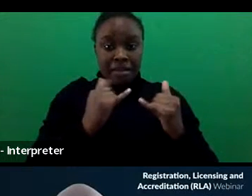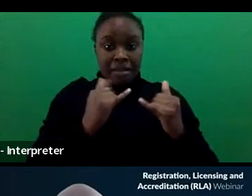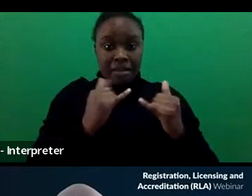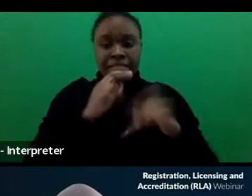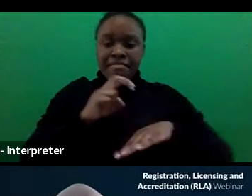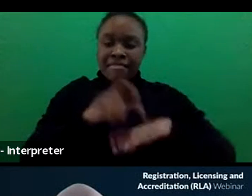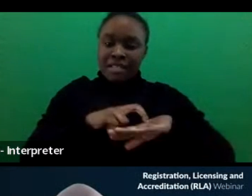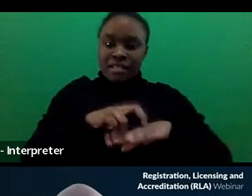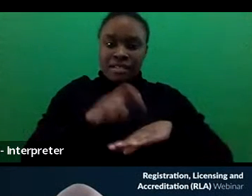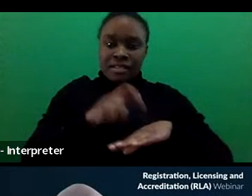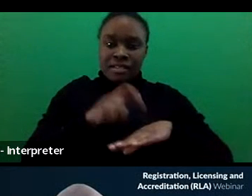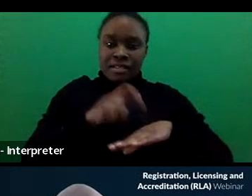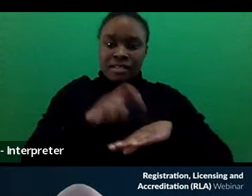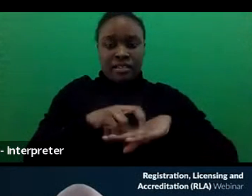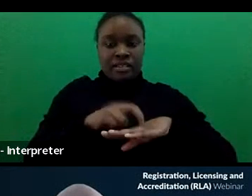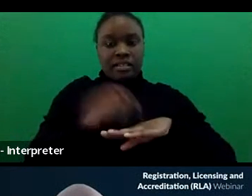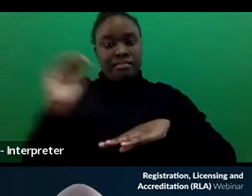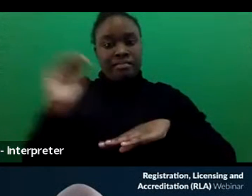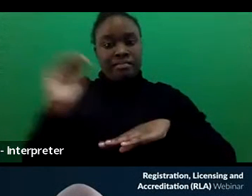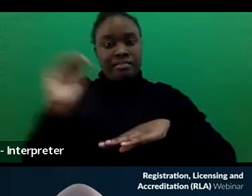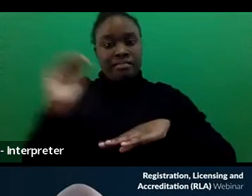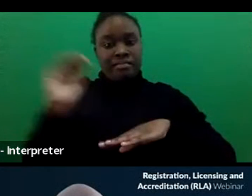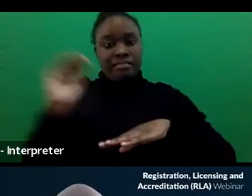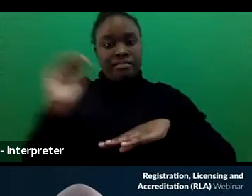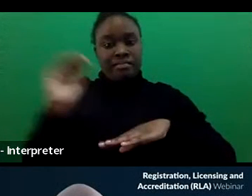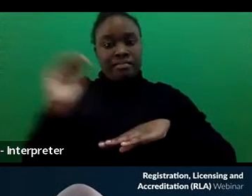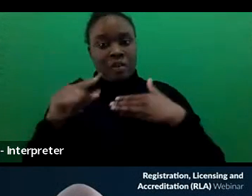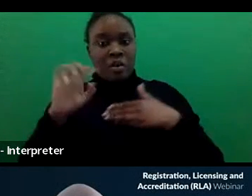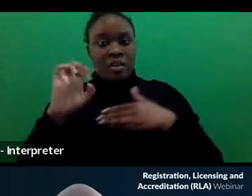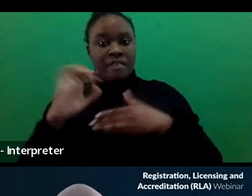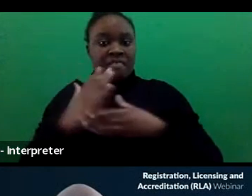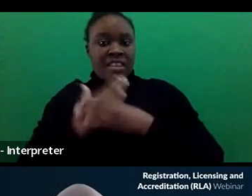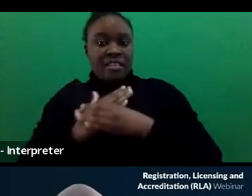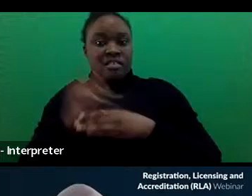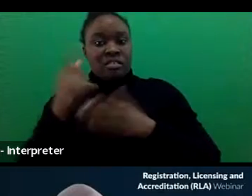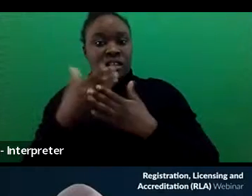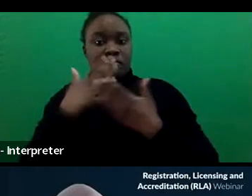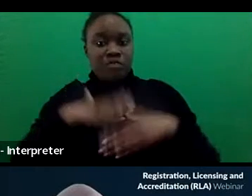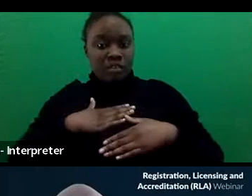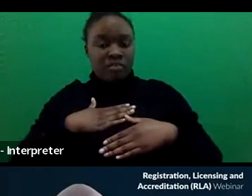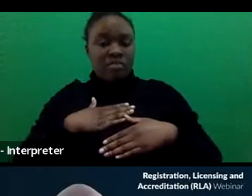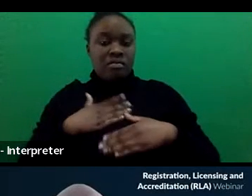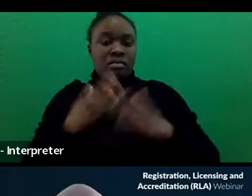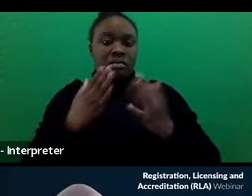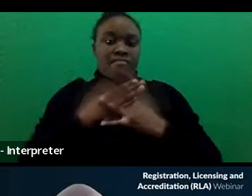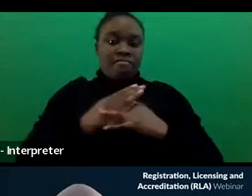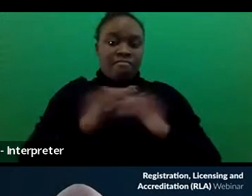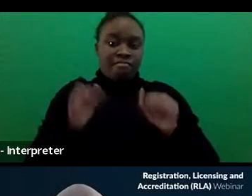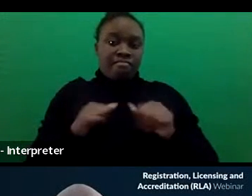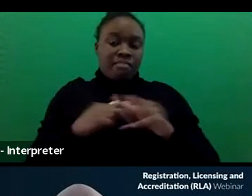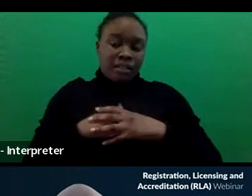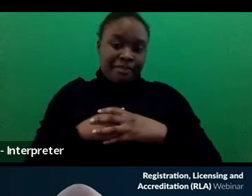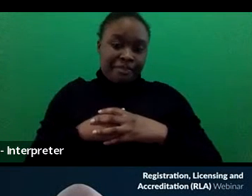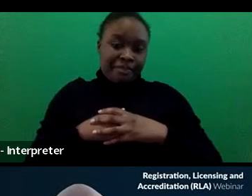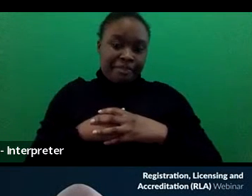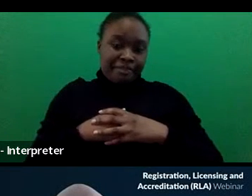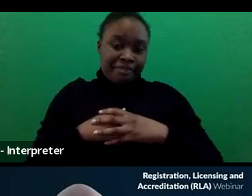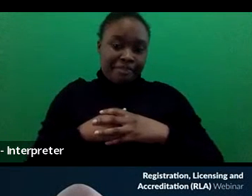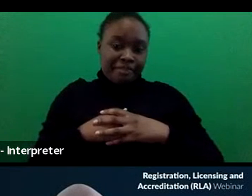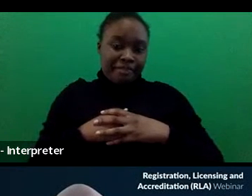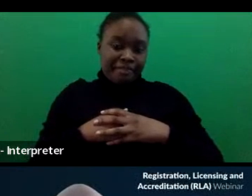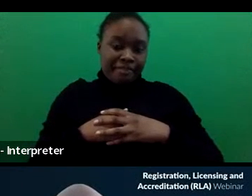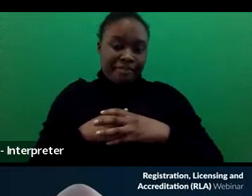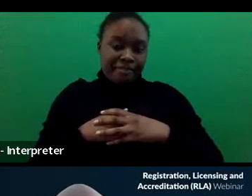your e-filing administrator within the organization to grant you those roles in order for you to access RLA. Thank